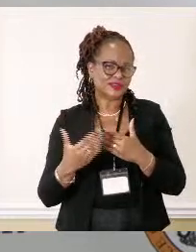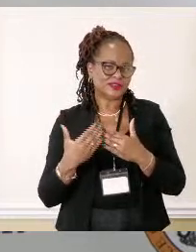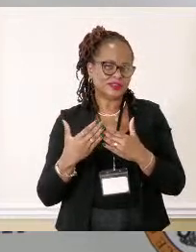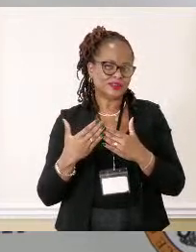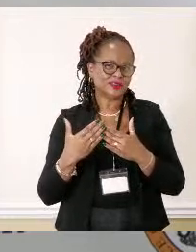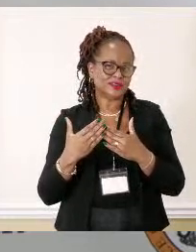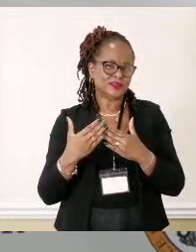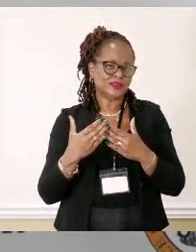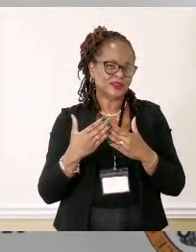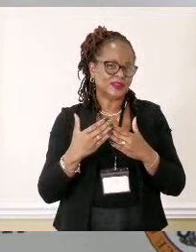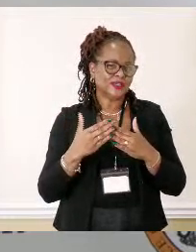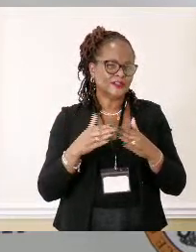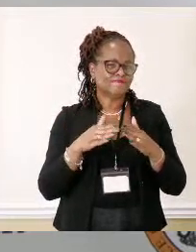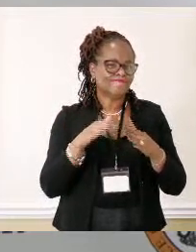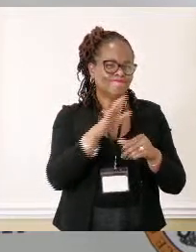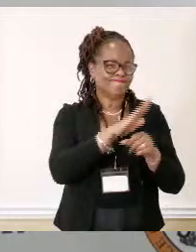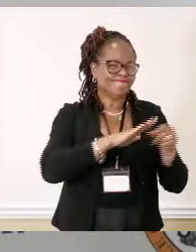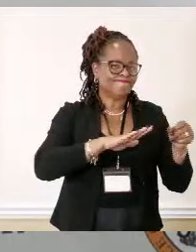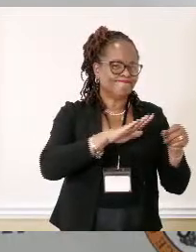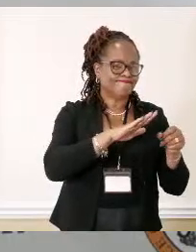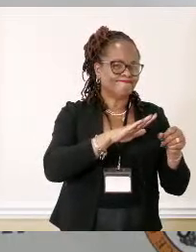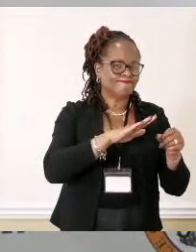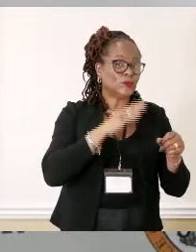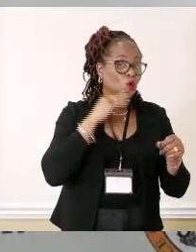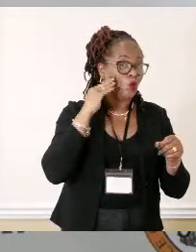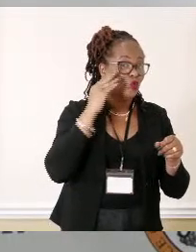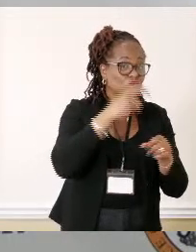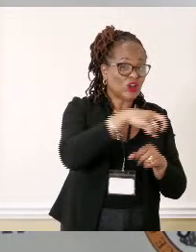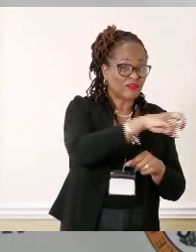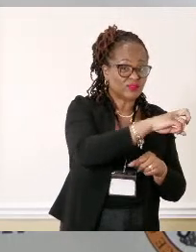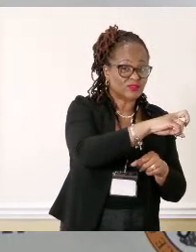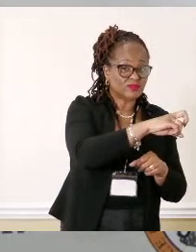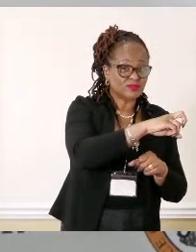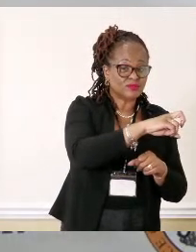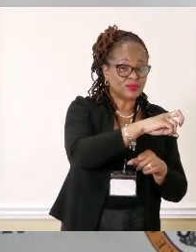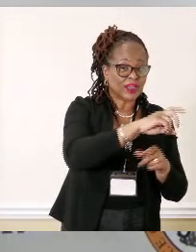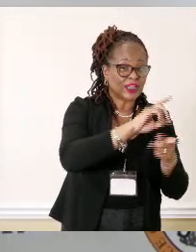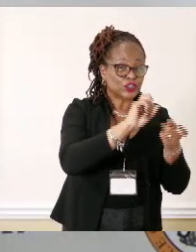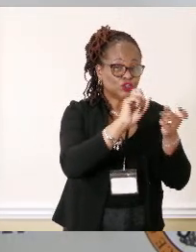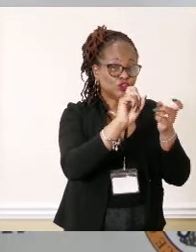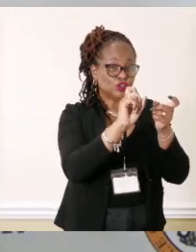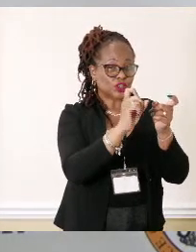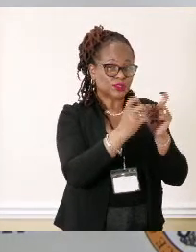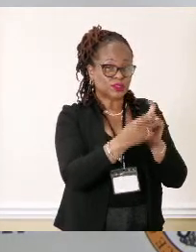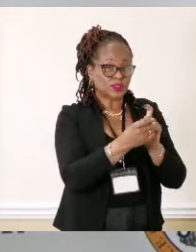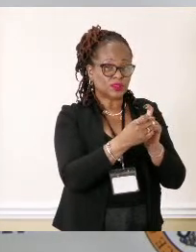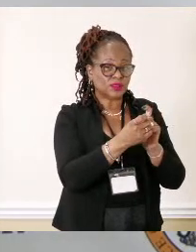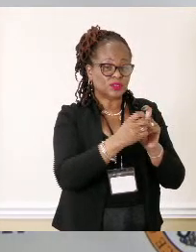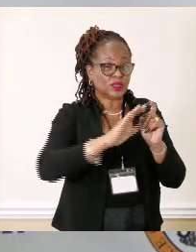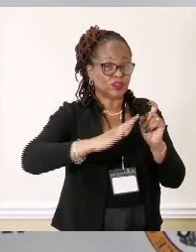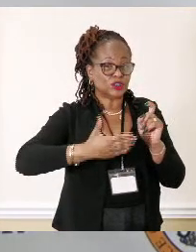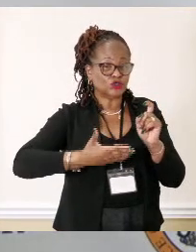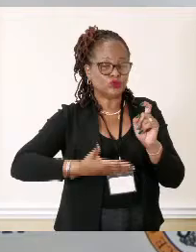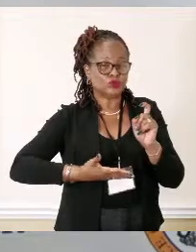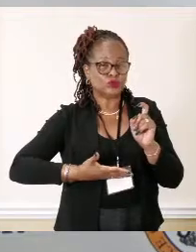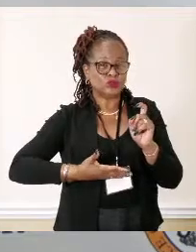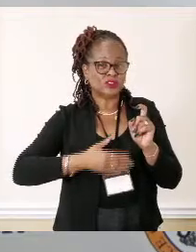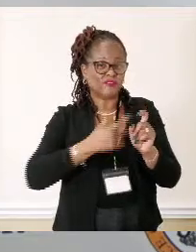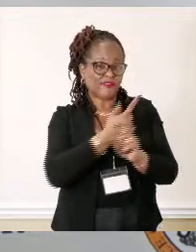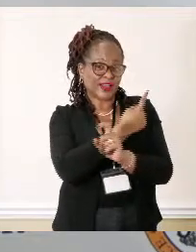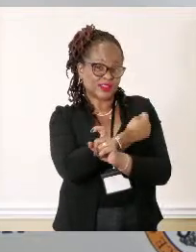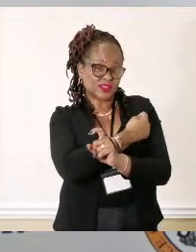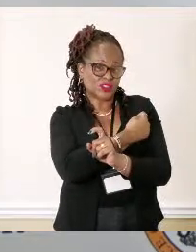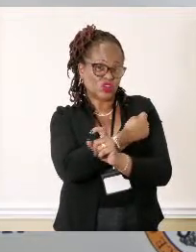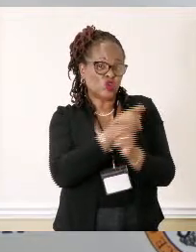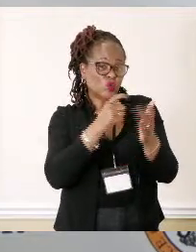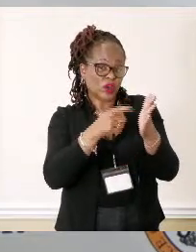travel, for example? And is there a consideration to adjusting the travel regime and maybe introducing vaccination as a